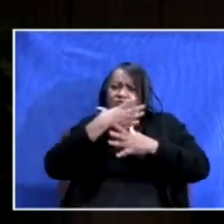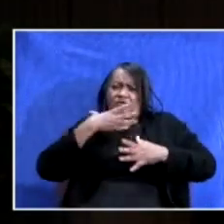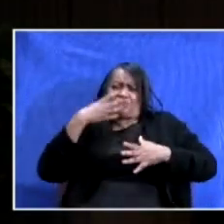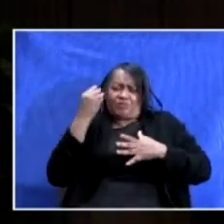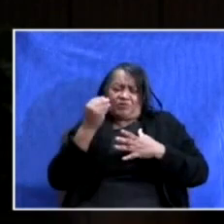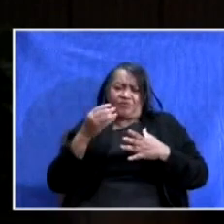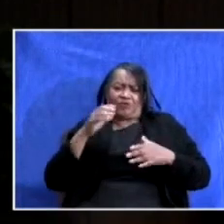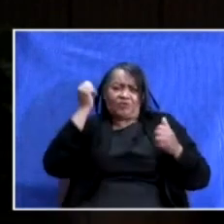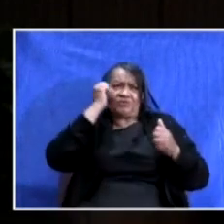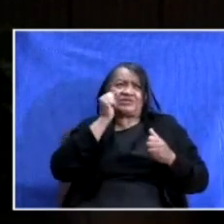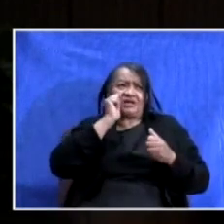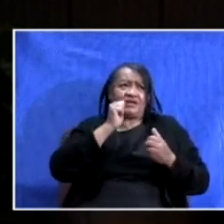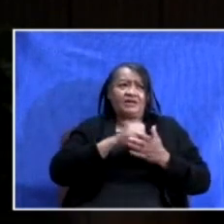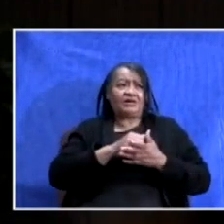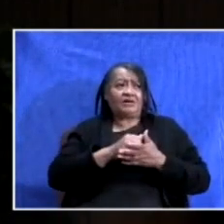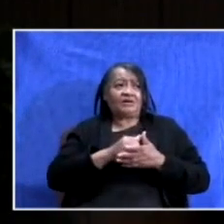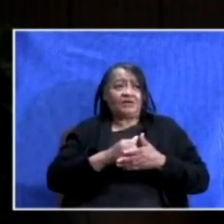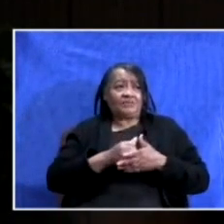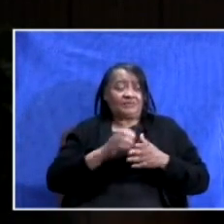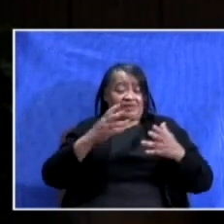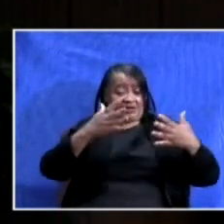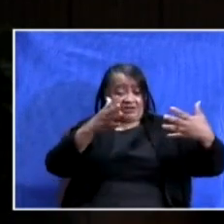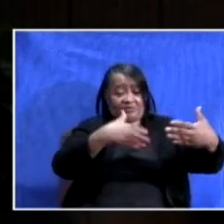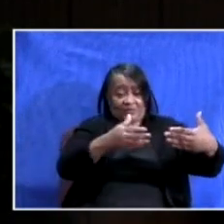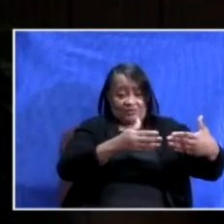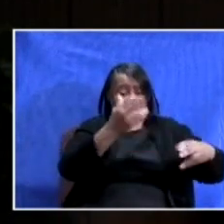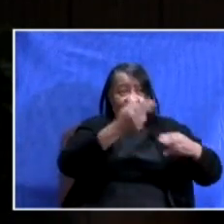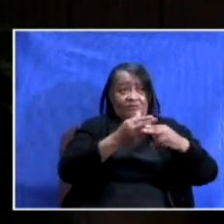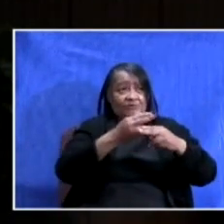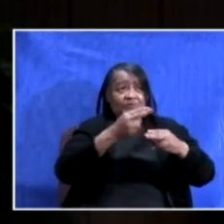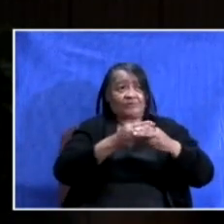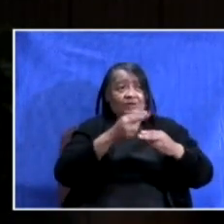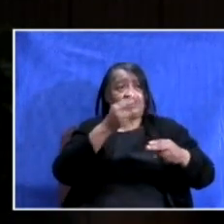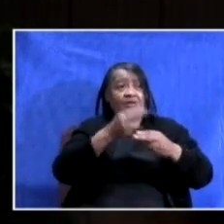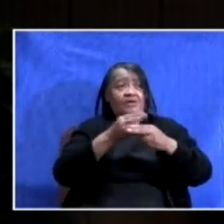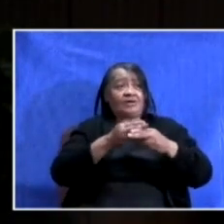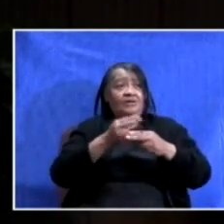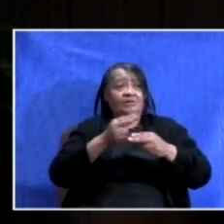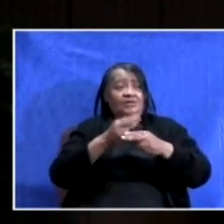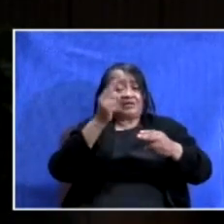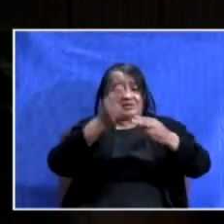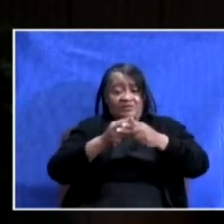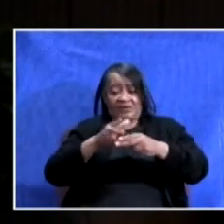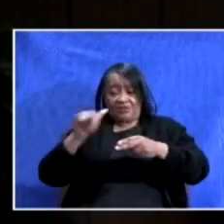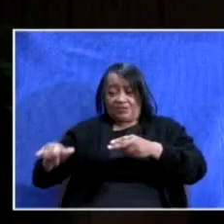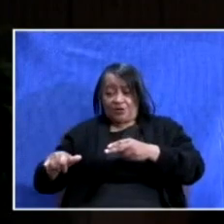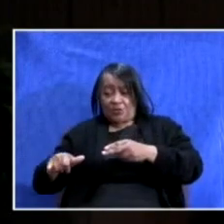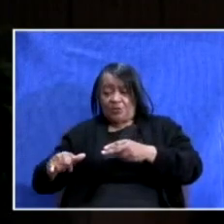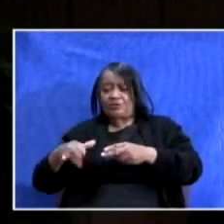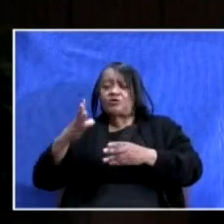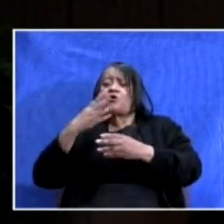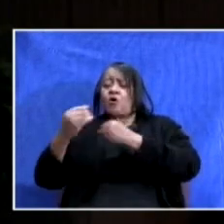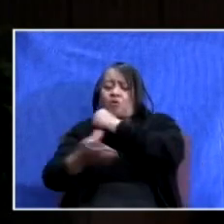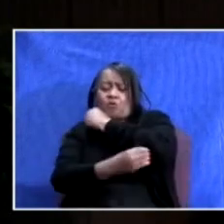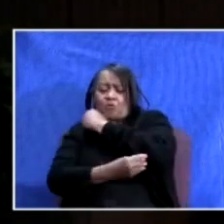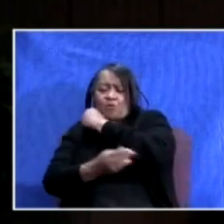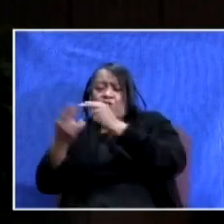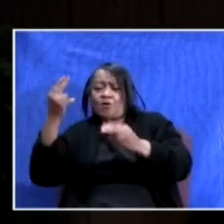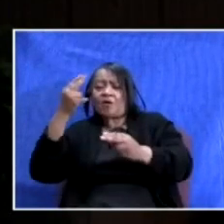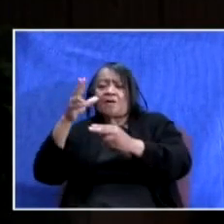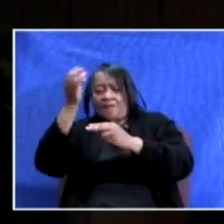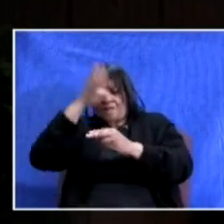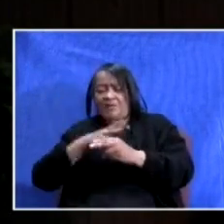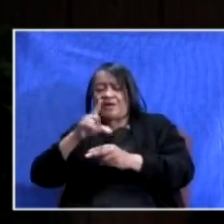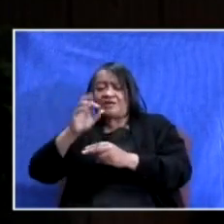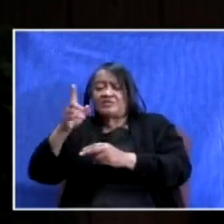day. At his gate was laid a beggar named Lazarus covered with sores and longed to eat